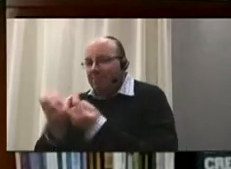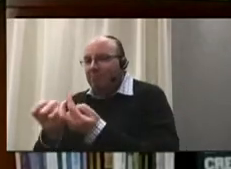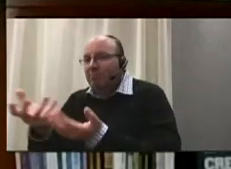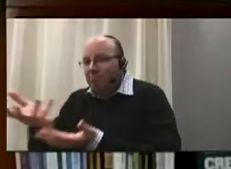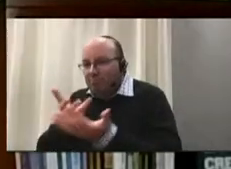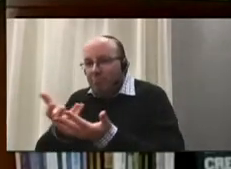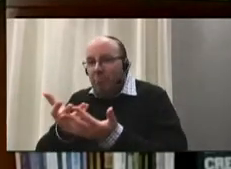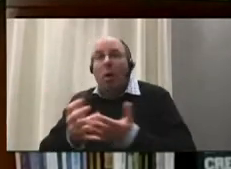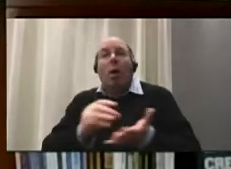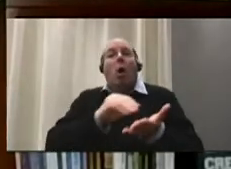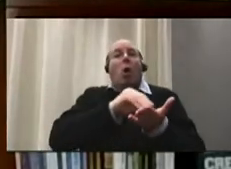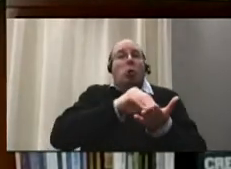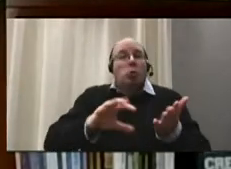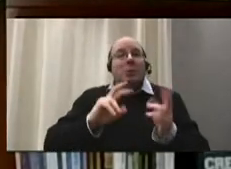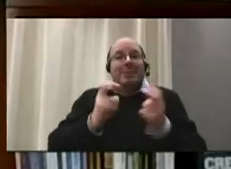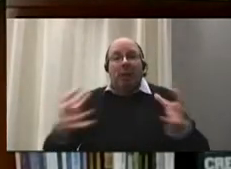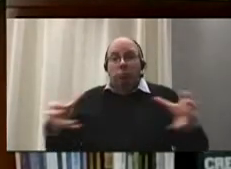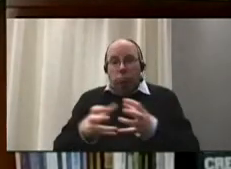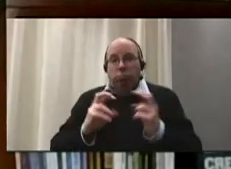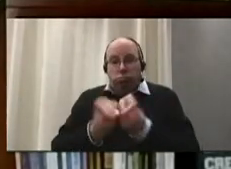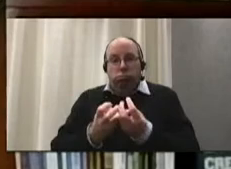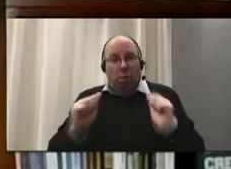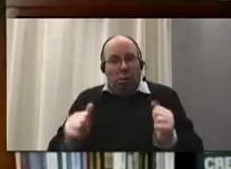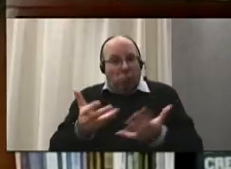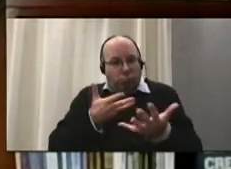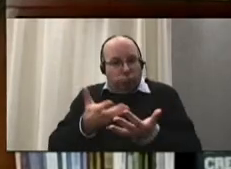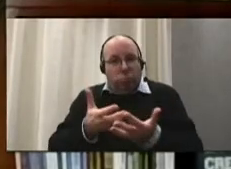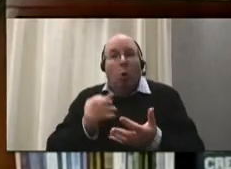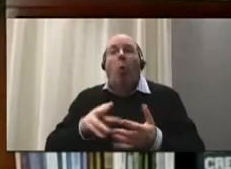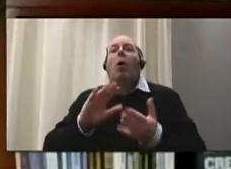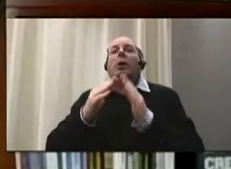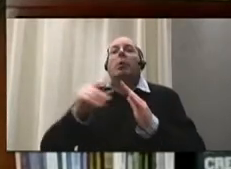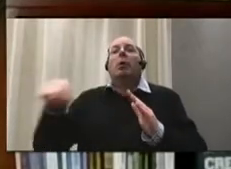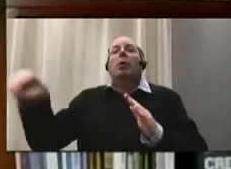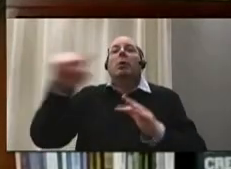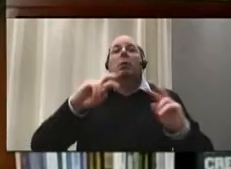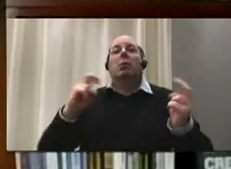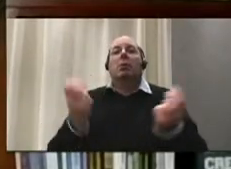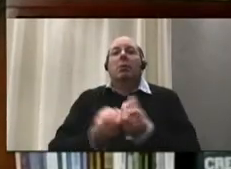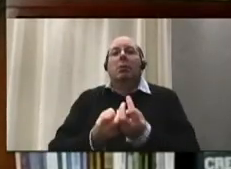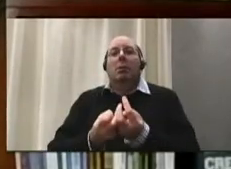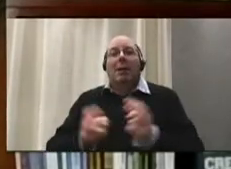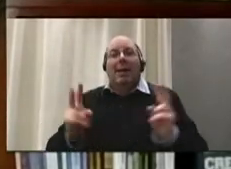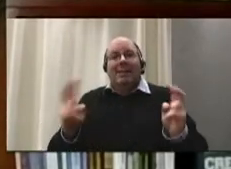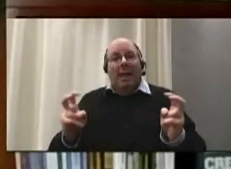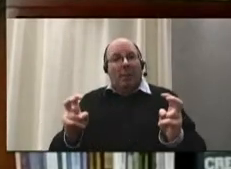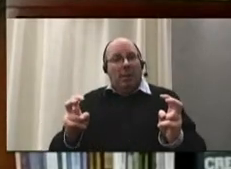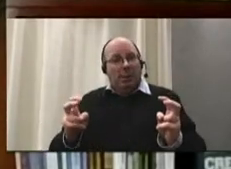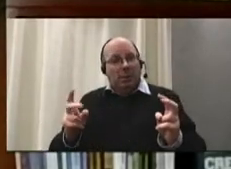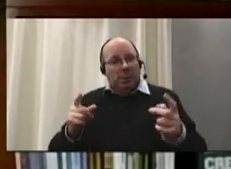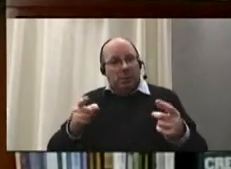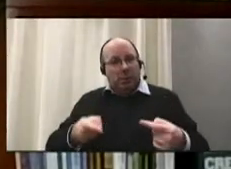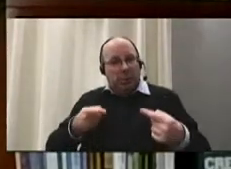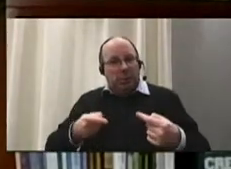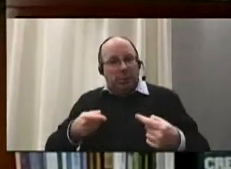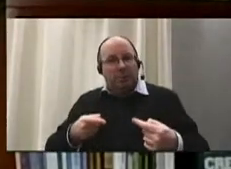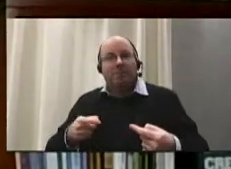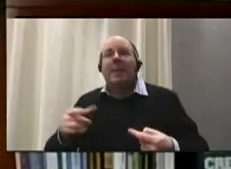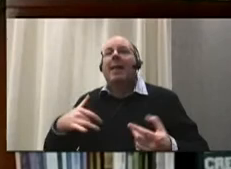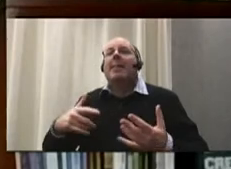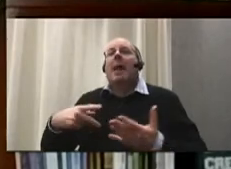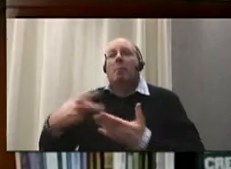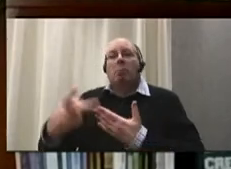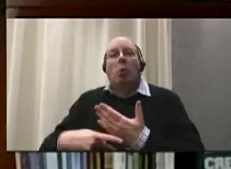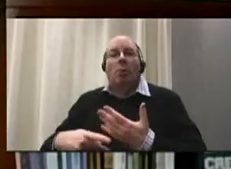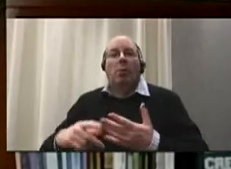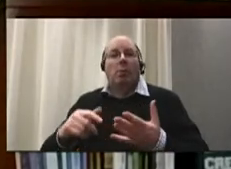we solve issues around topics that are uncomfortable for us. So this program seeks to bring communities together, but everyone